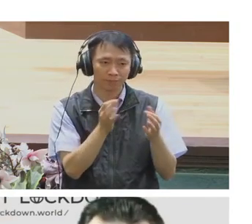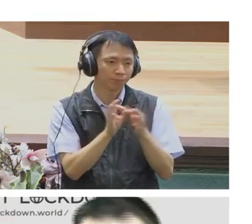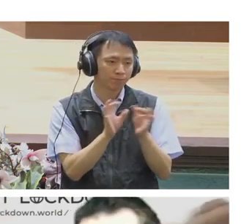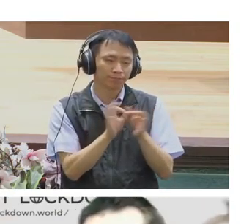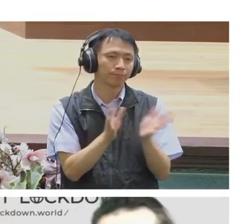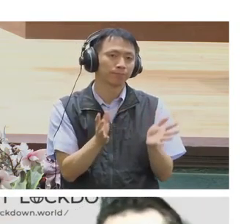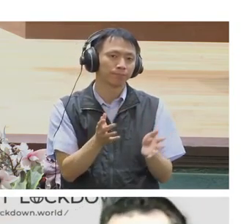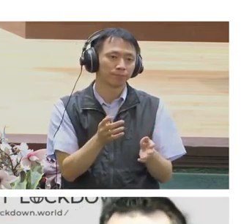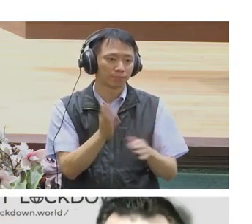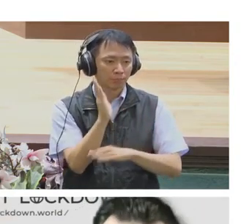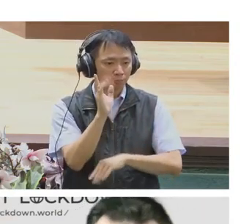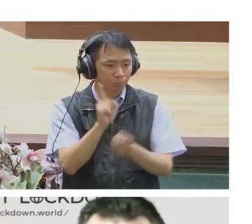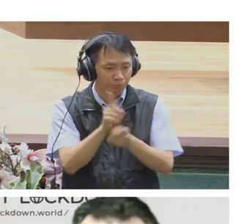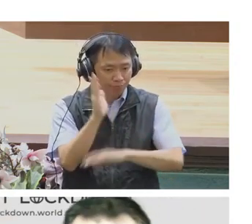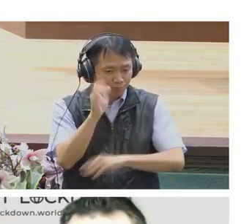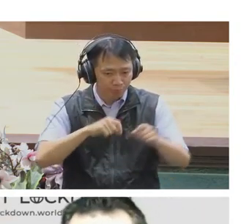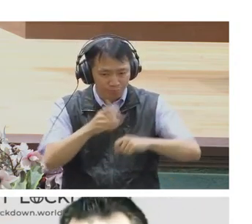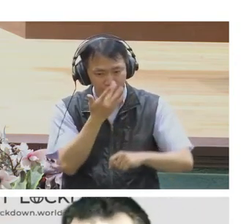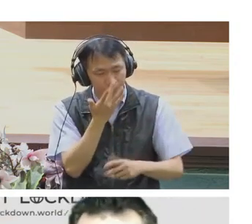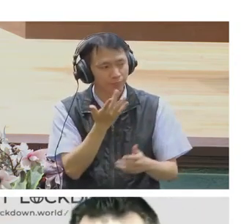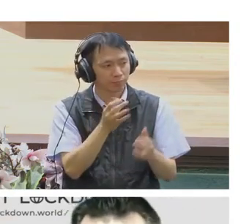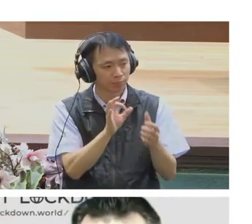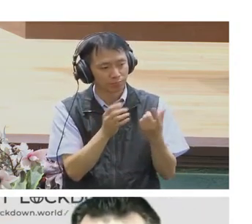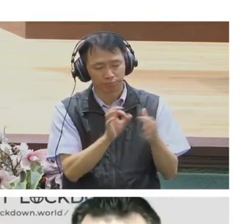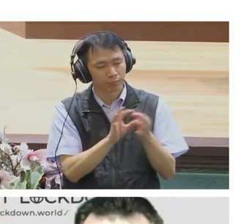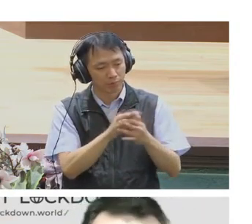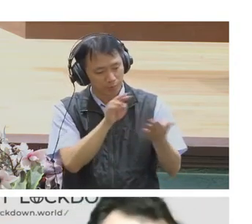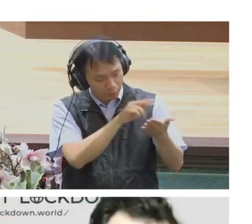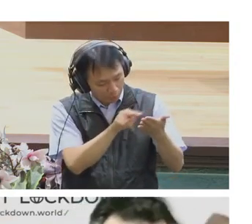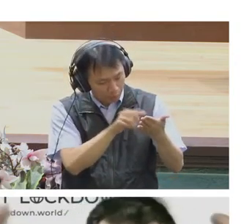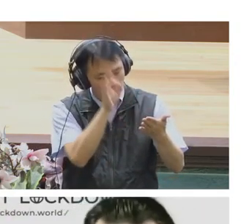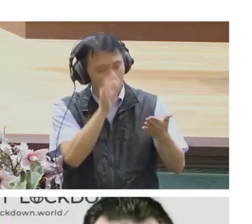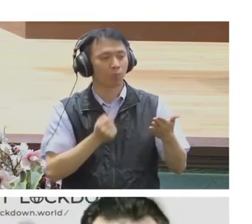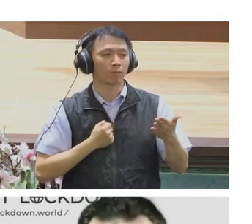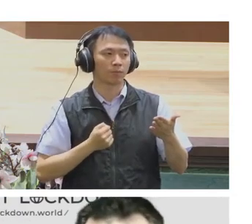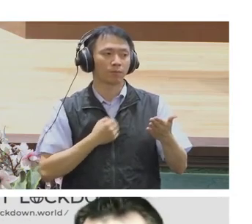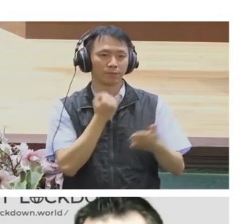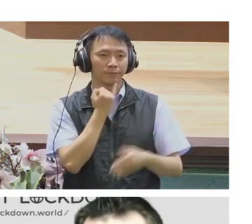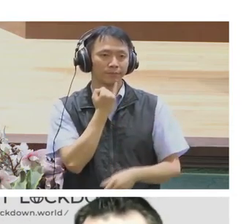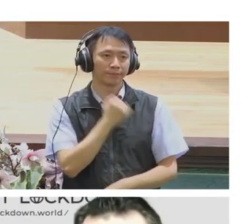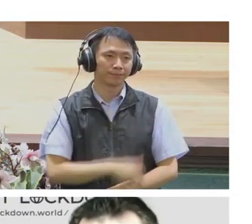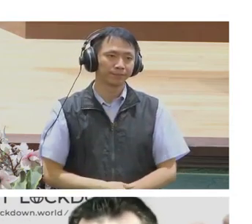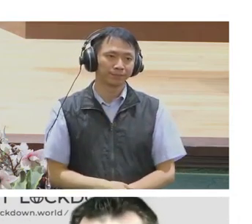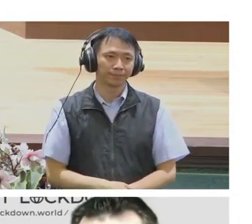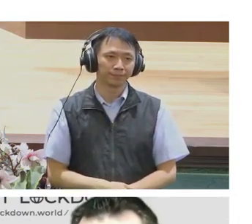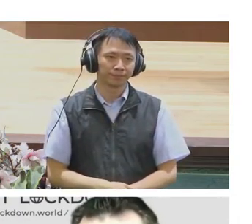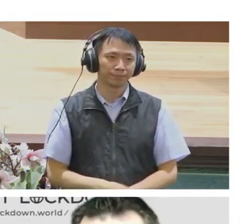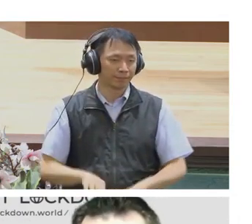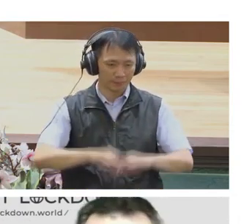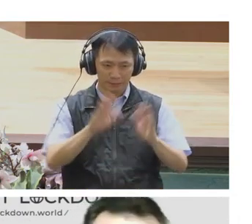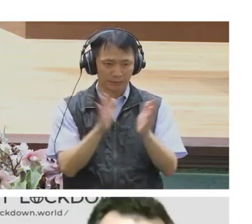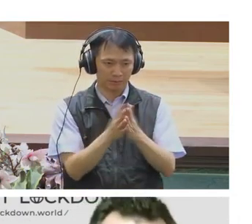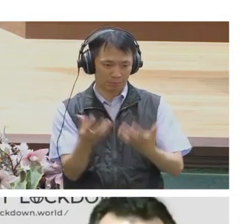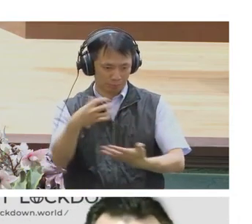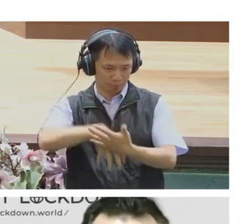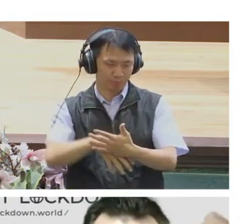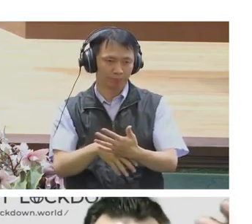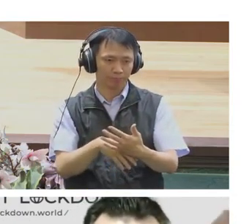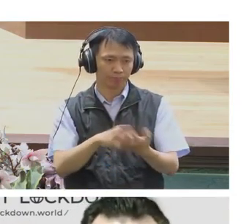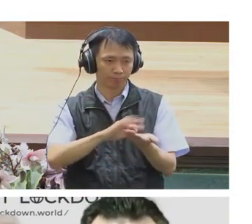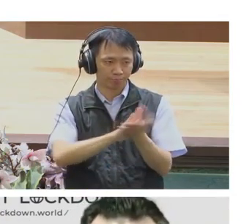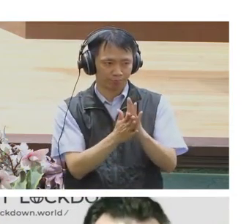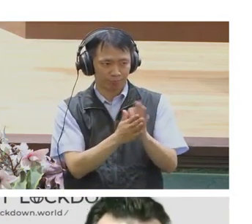is in this situation and this area is in that situation. So everything comes together in what you're seeing right here. What we were